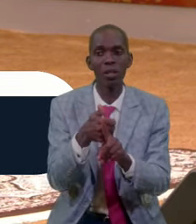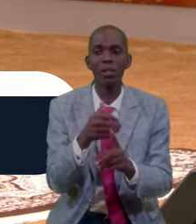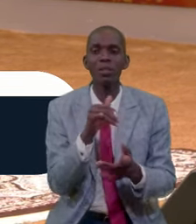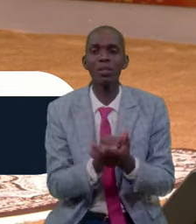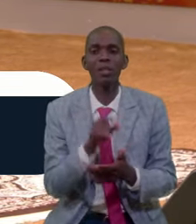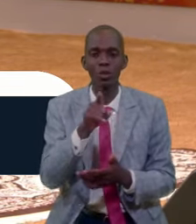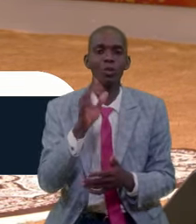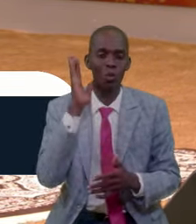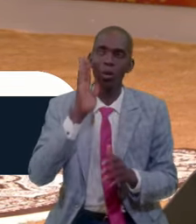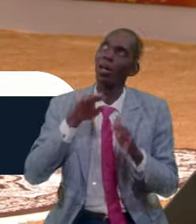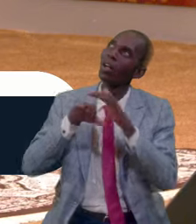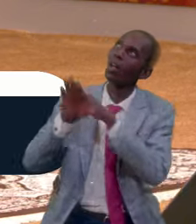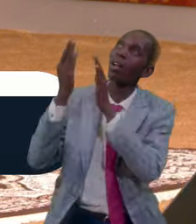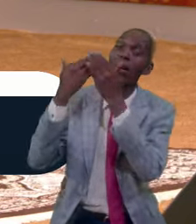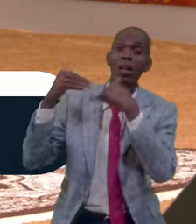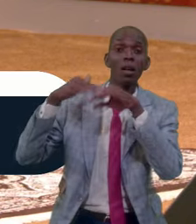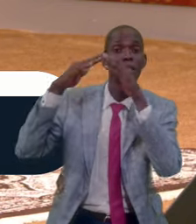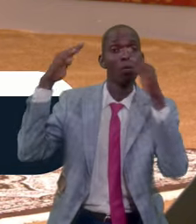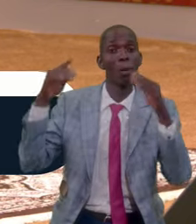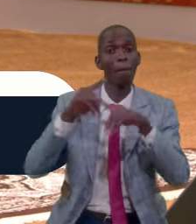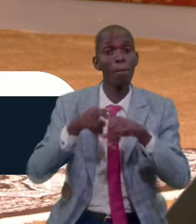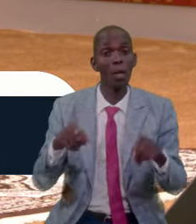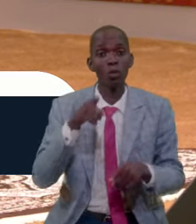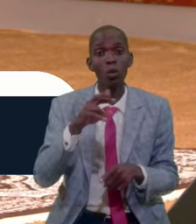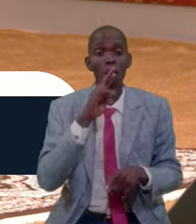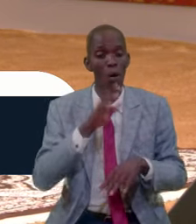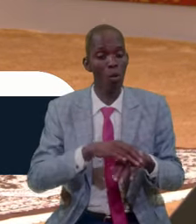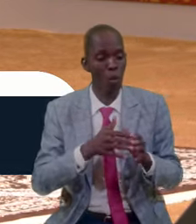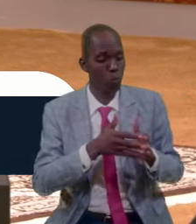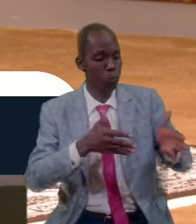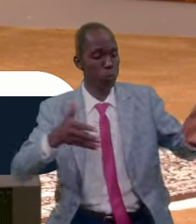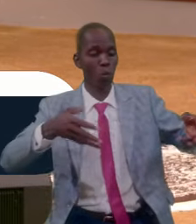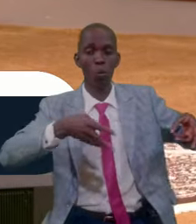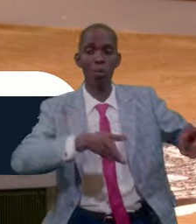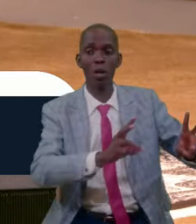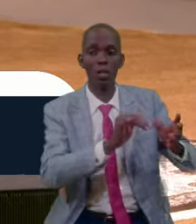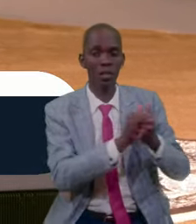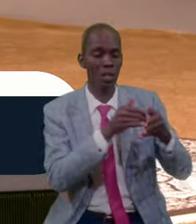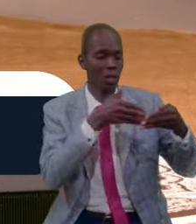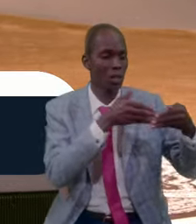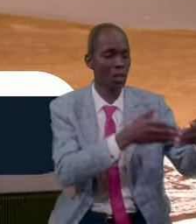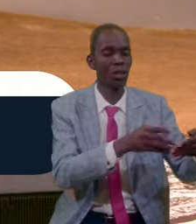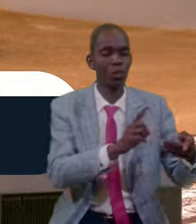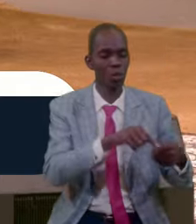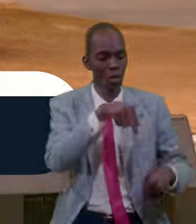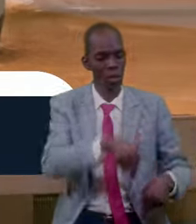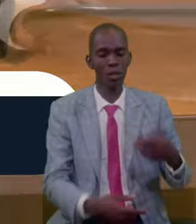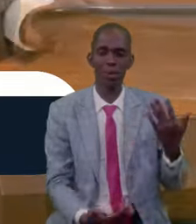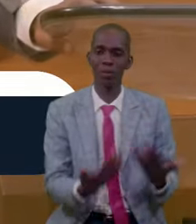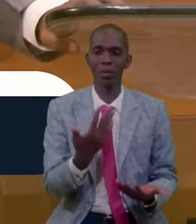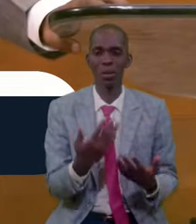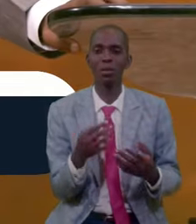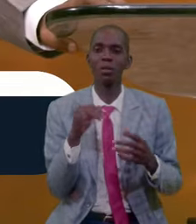to heaven, whereas you're on the broad way that goes, that leads to hell. The deceptiveness